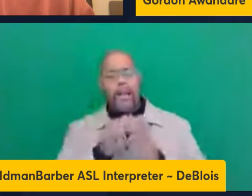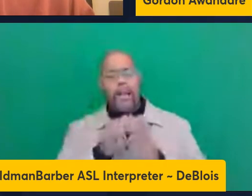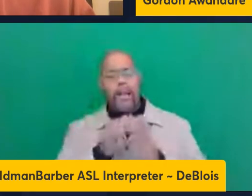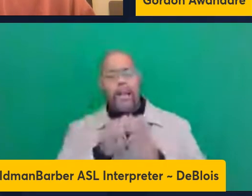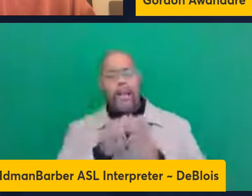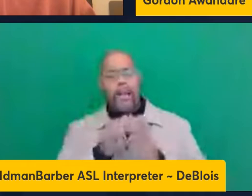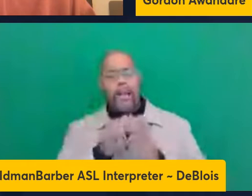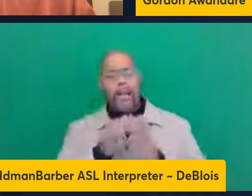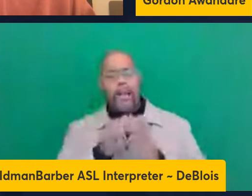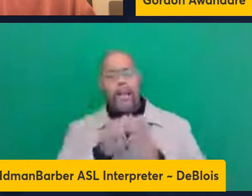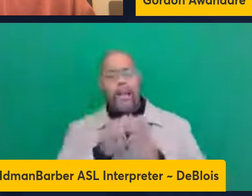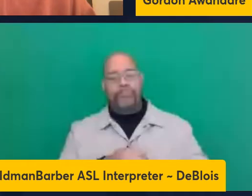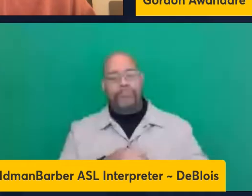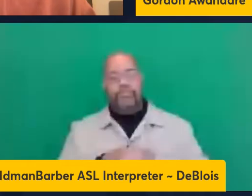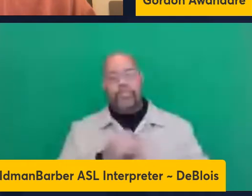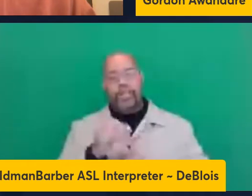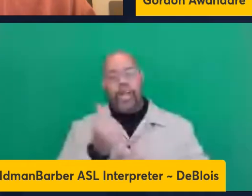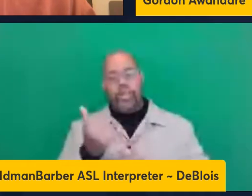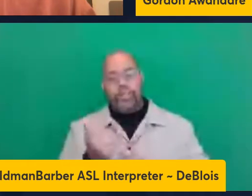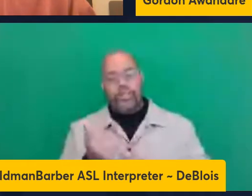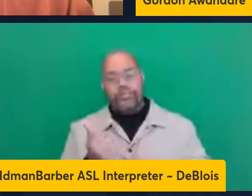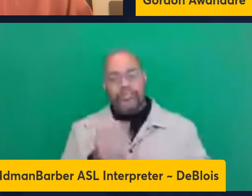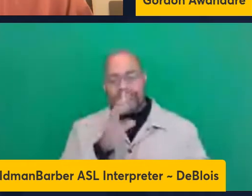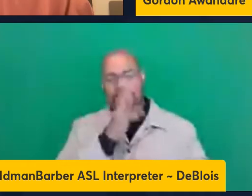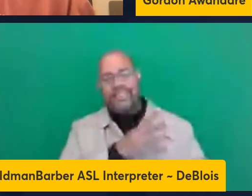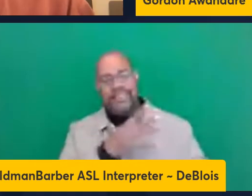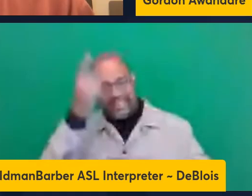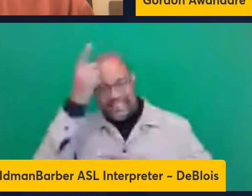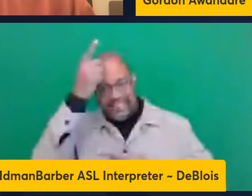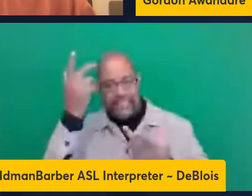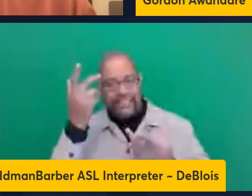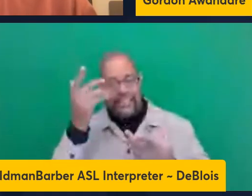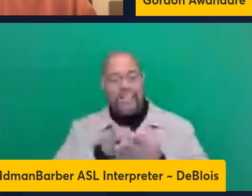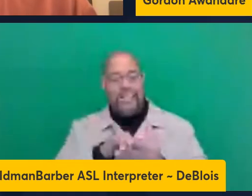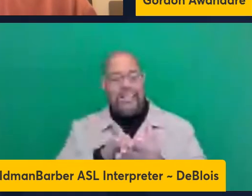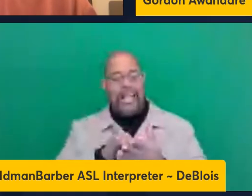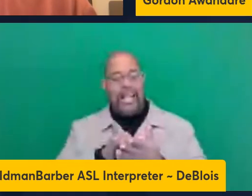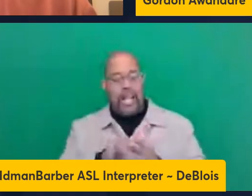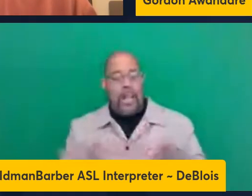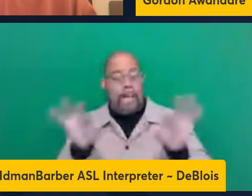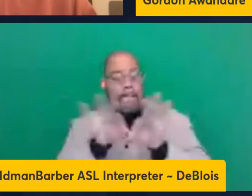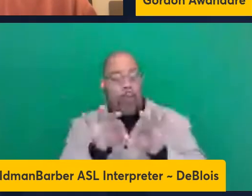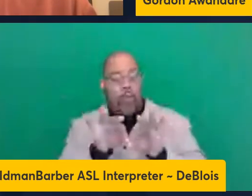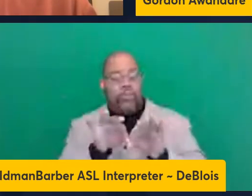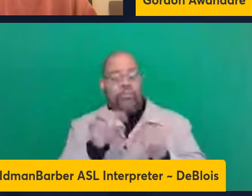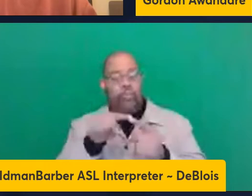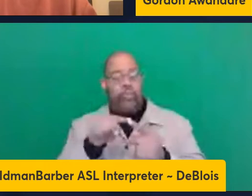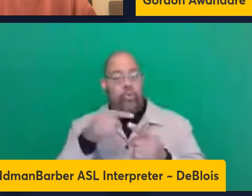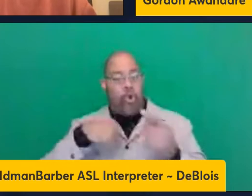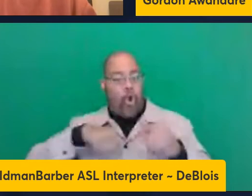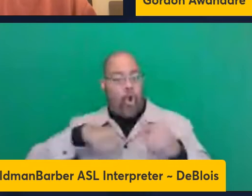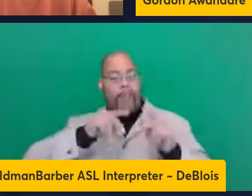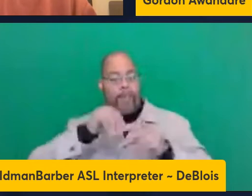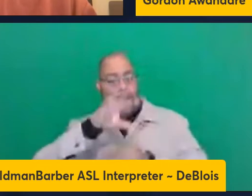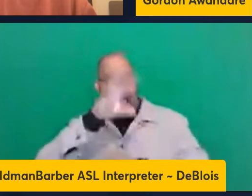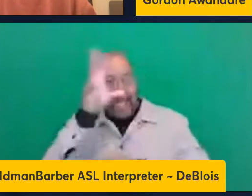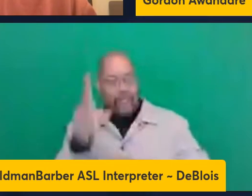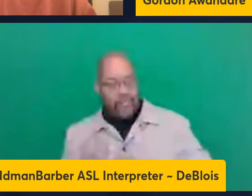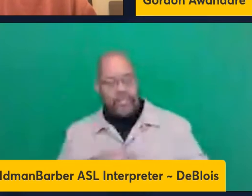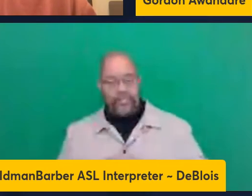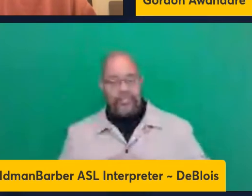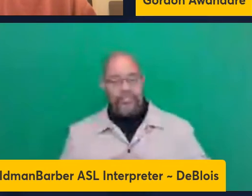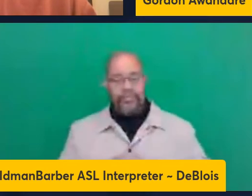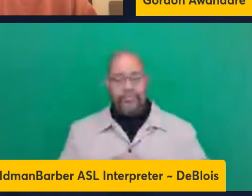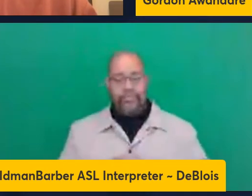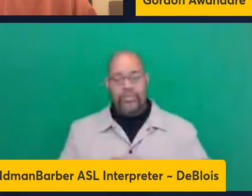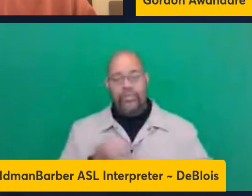and other, neglected diseases that are relevant to our people, directly relevant to our people.